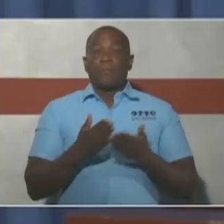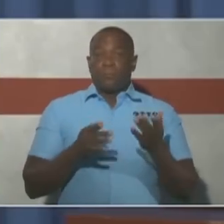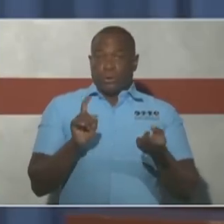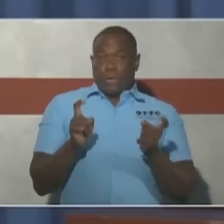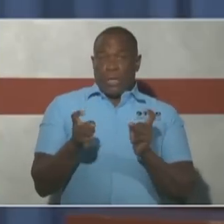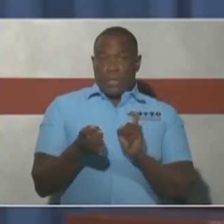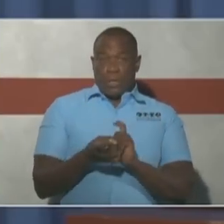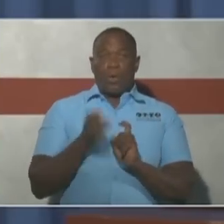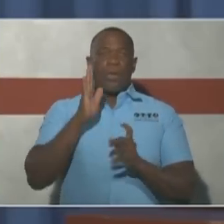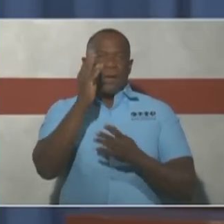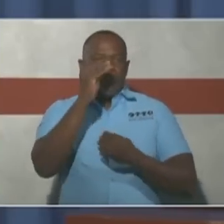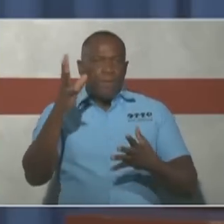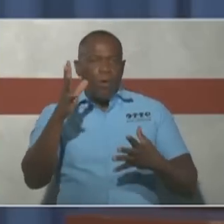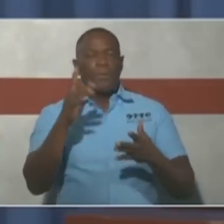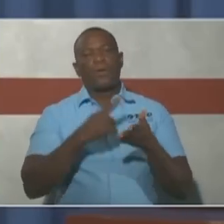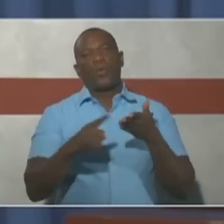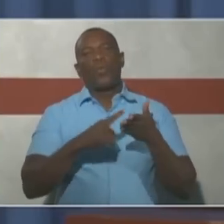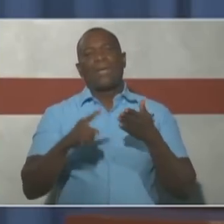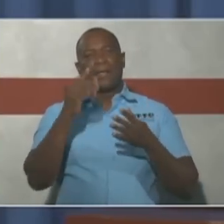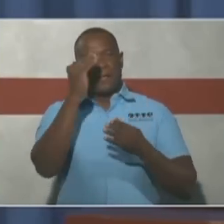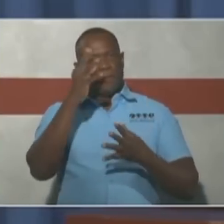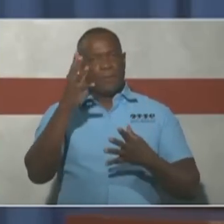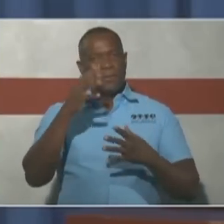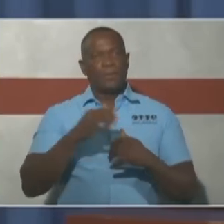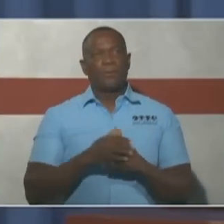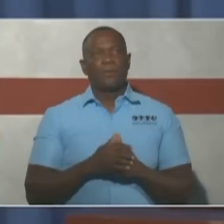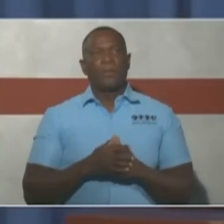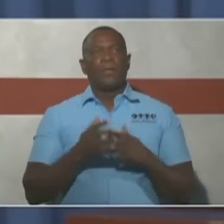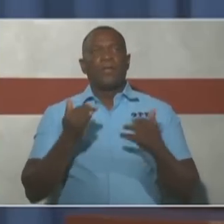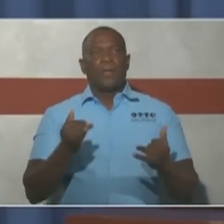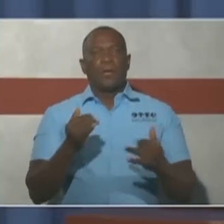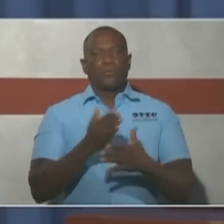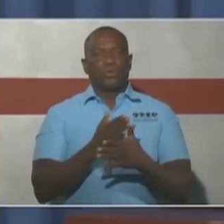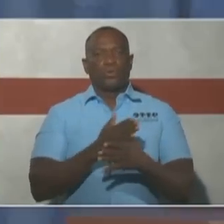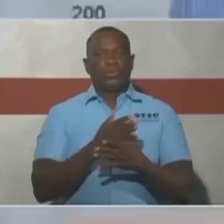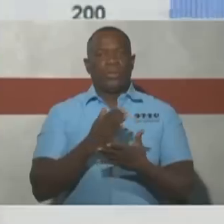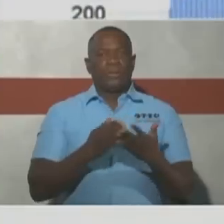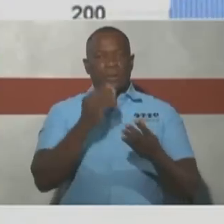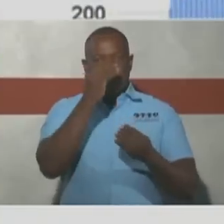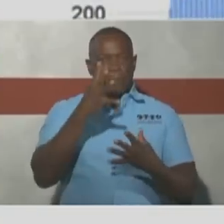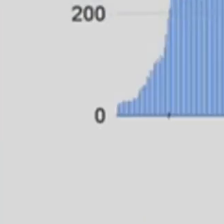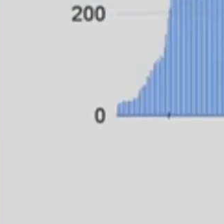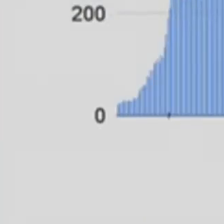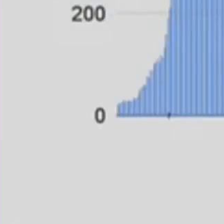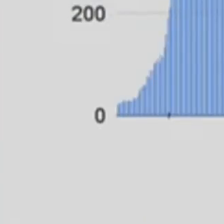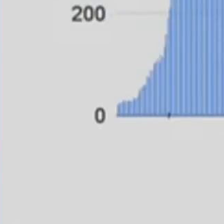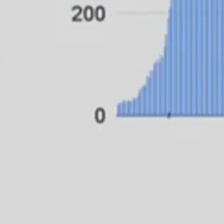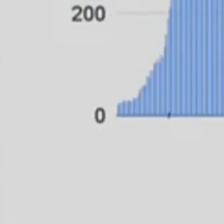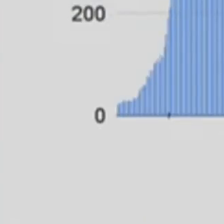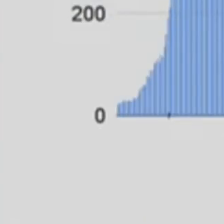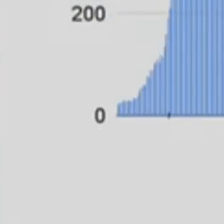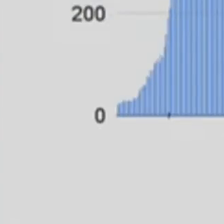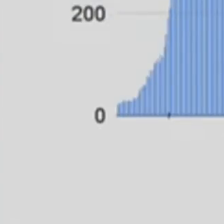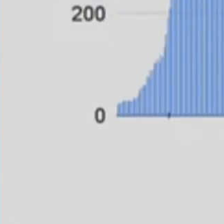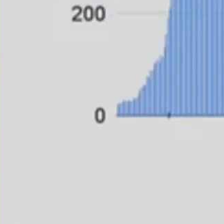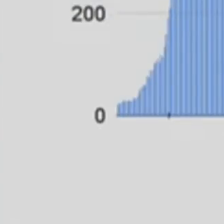changes will be brought across in next week's weekly media release. I'd also like to share